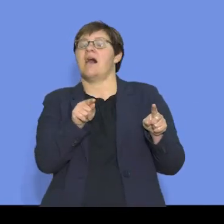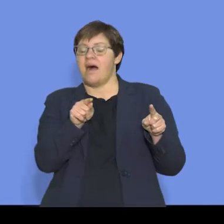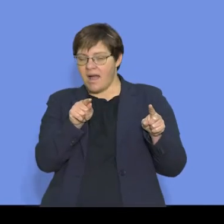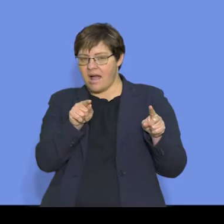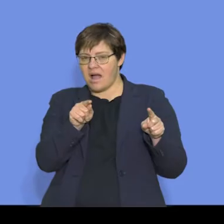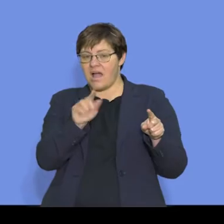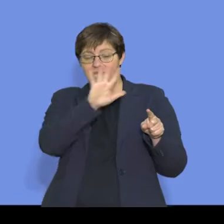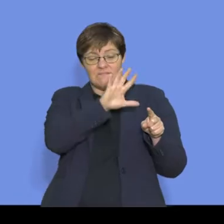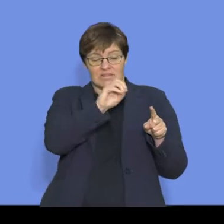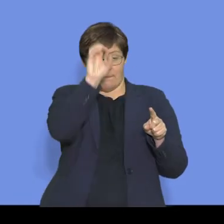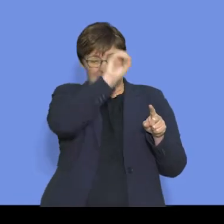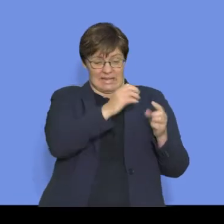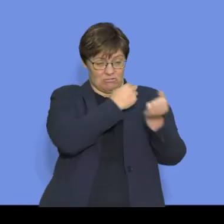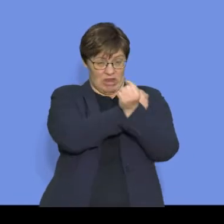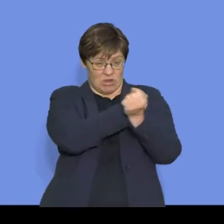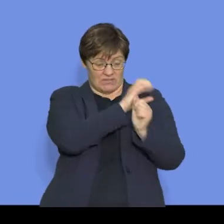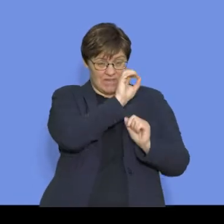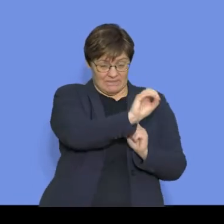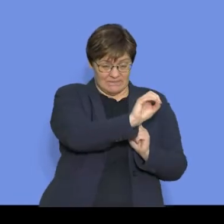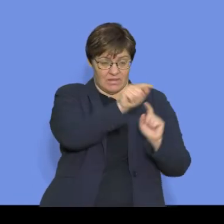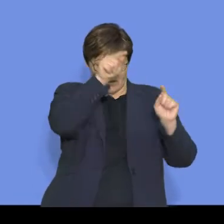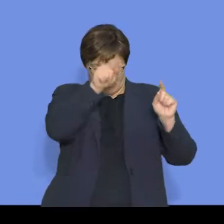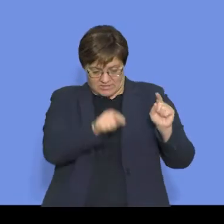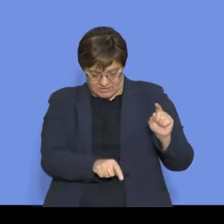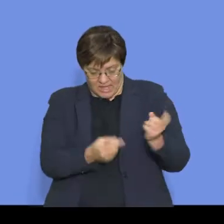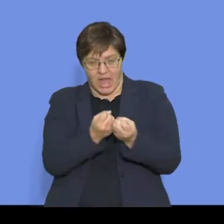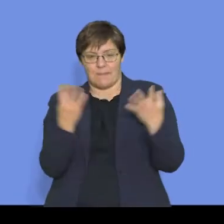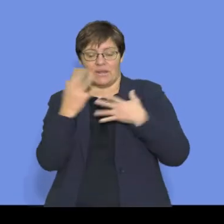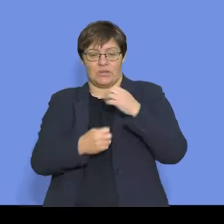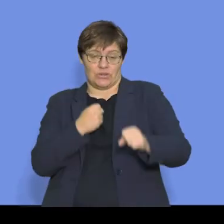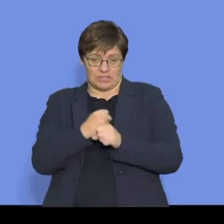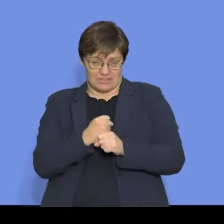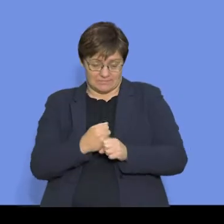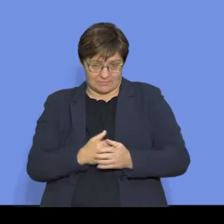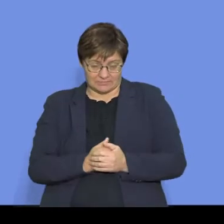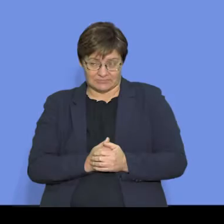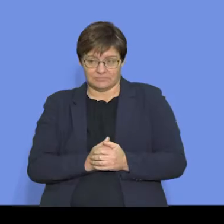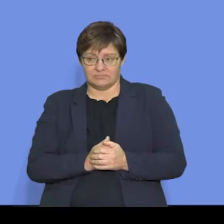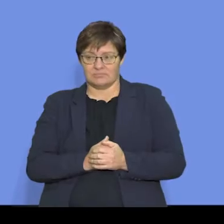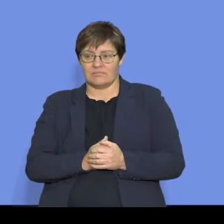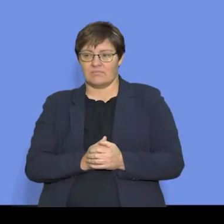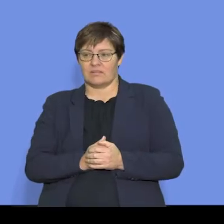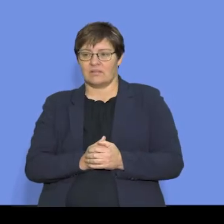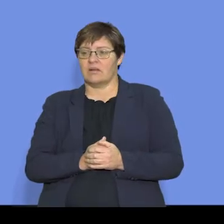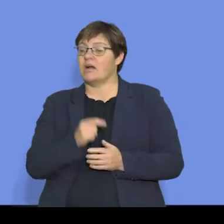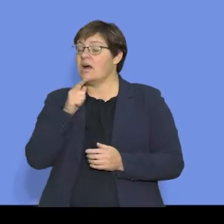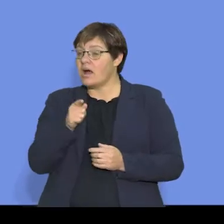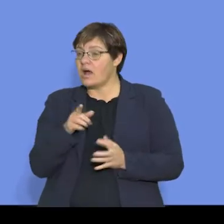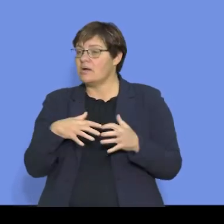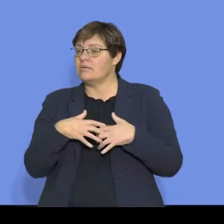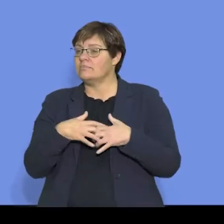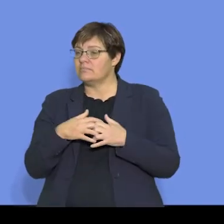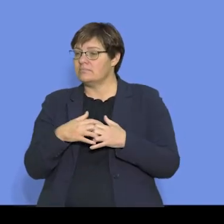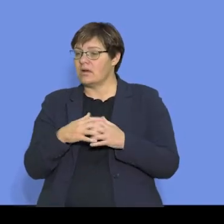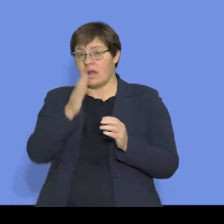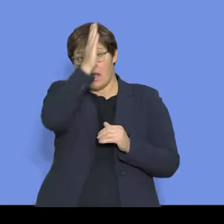they would then say, aha, if it's 50% radioactivity, it is so many years old. And the